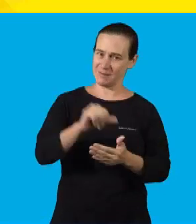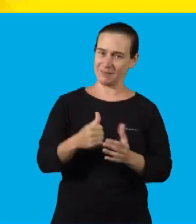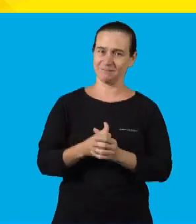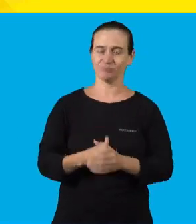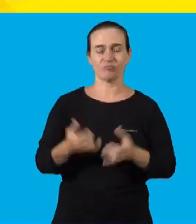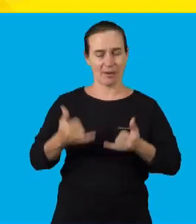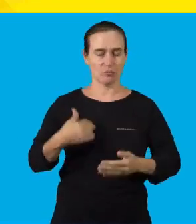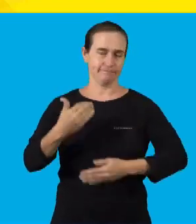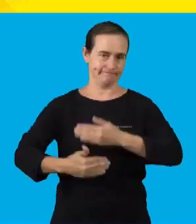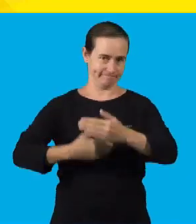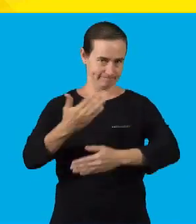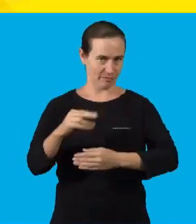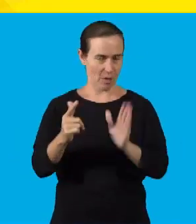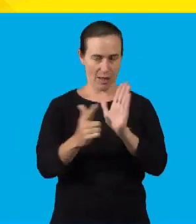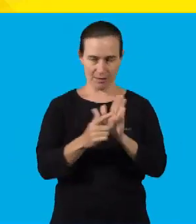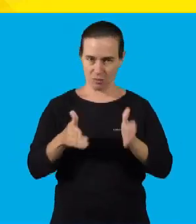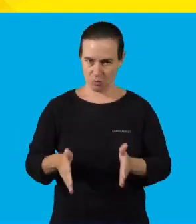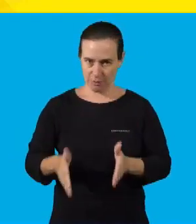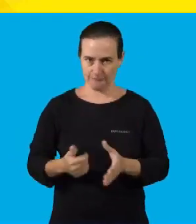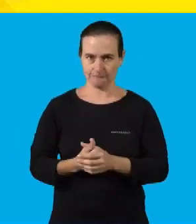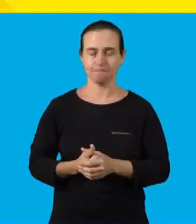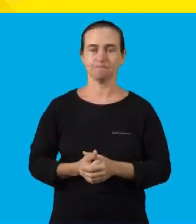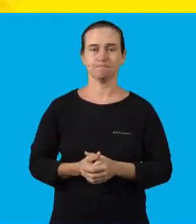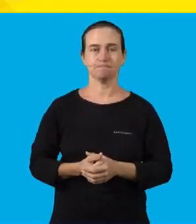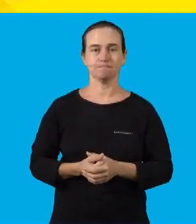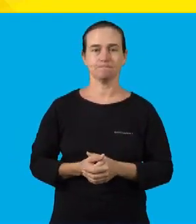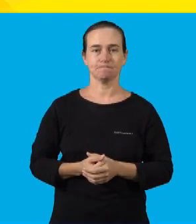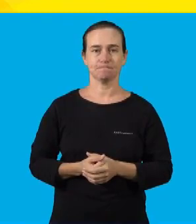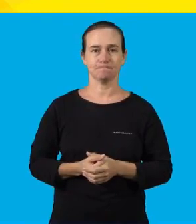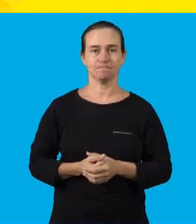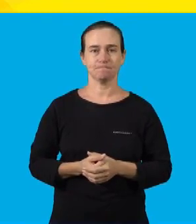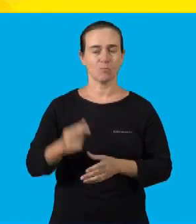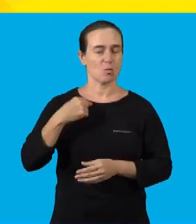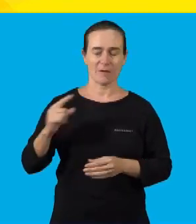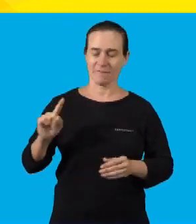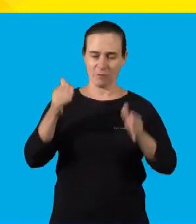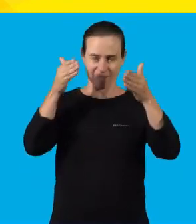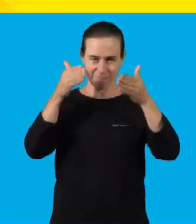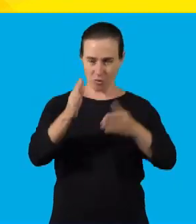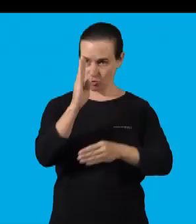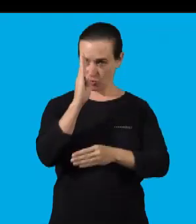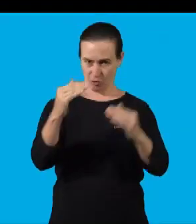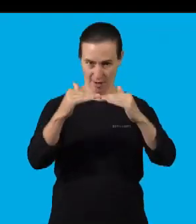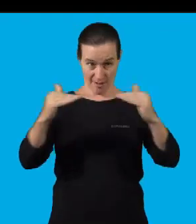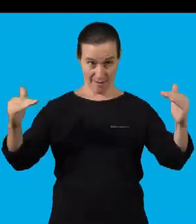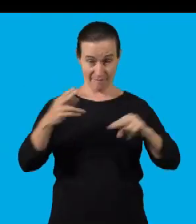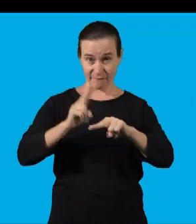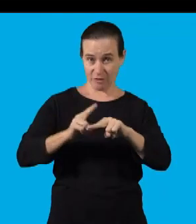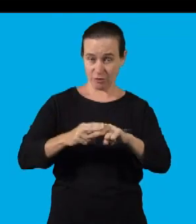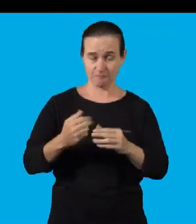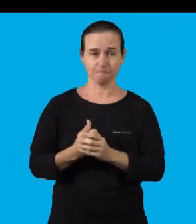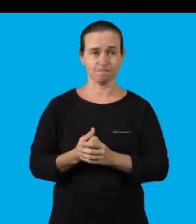Welcome back from the ad break, and let's continue with our lesson. So we are going to firstly focus on the straight line